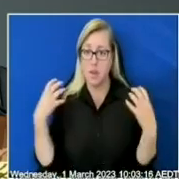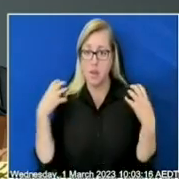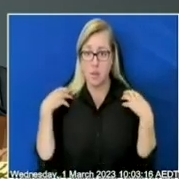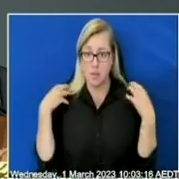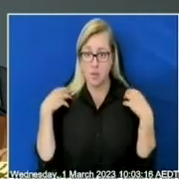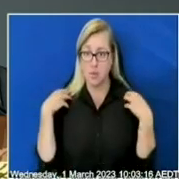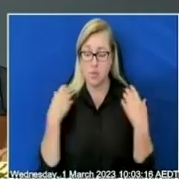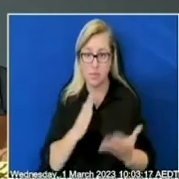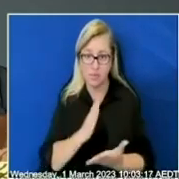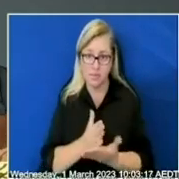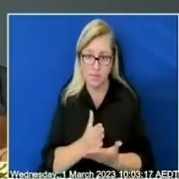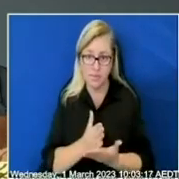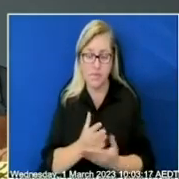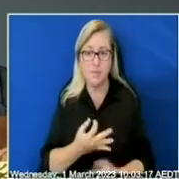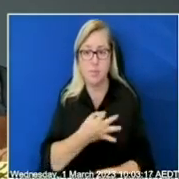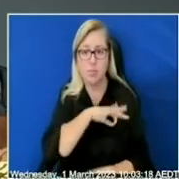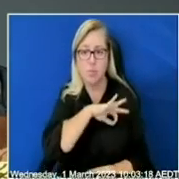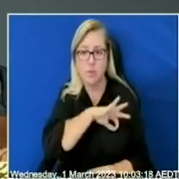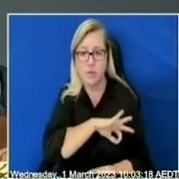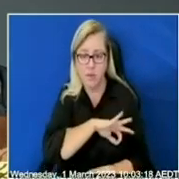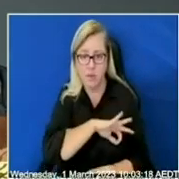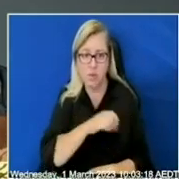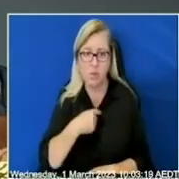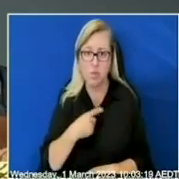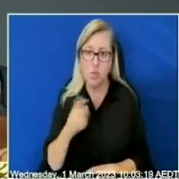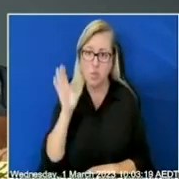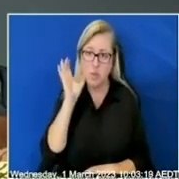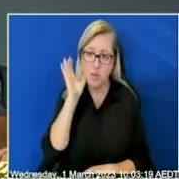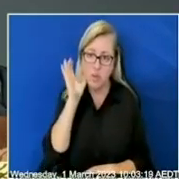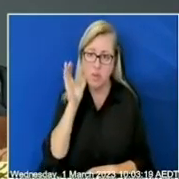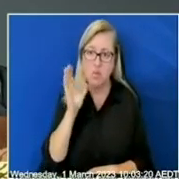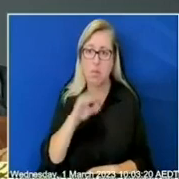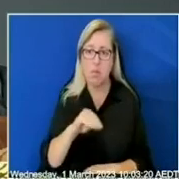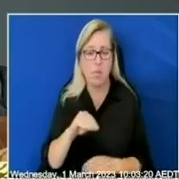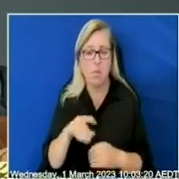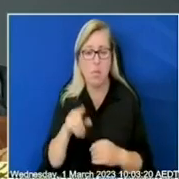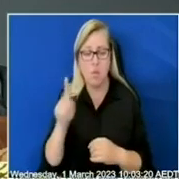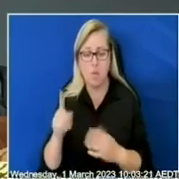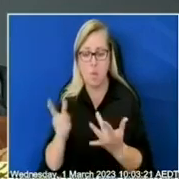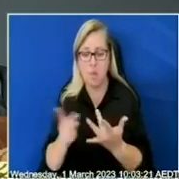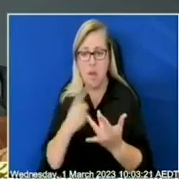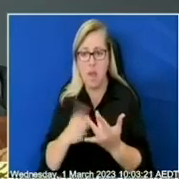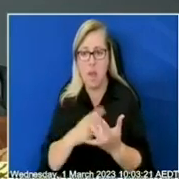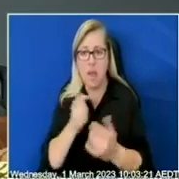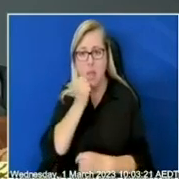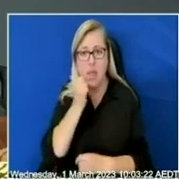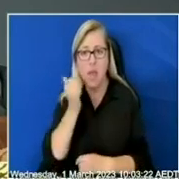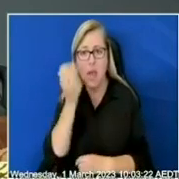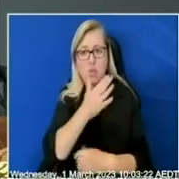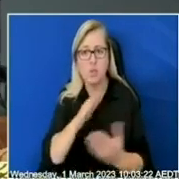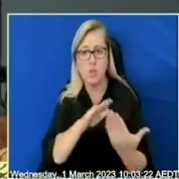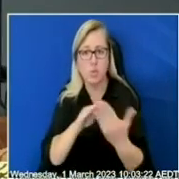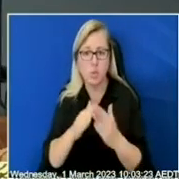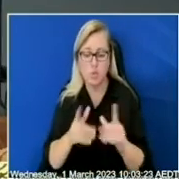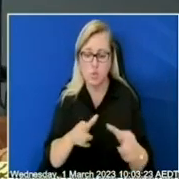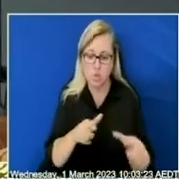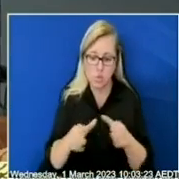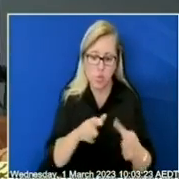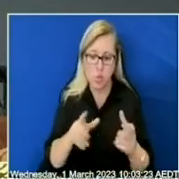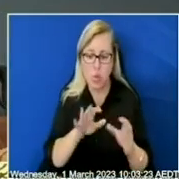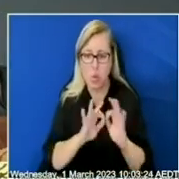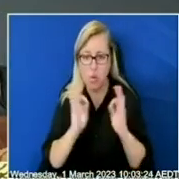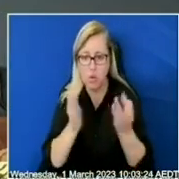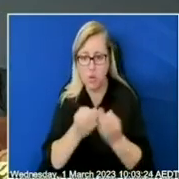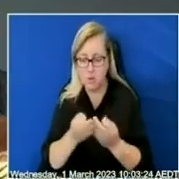to hear from Aboriginal community controlled organisations, service providers and other professionals and